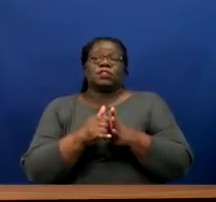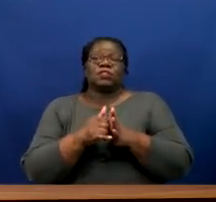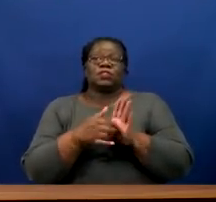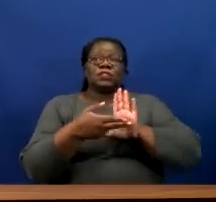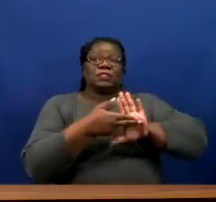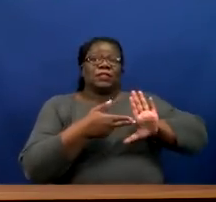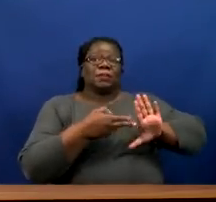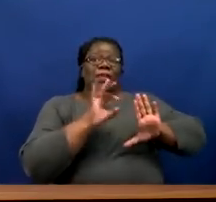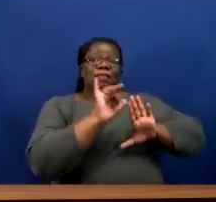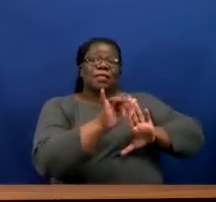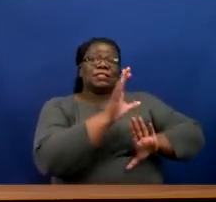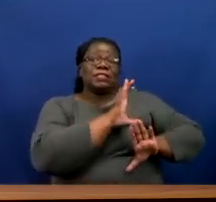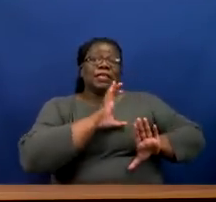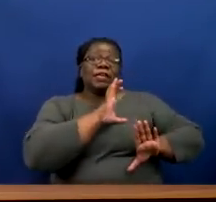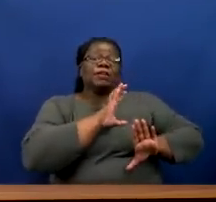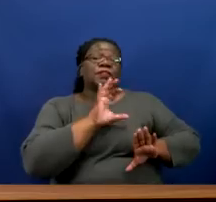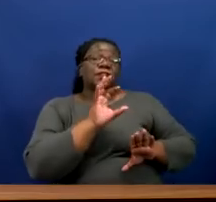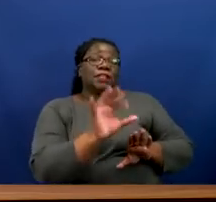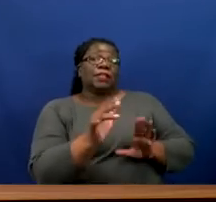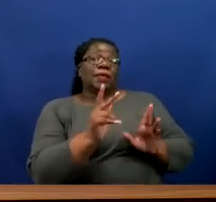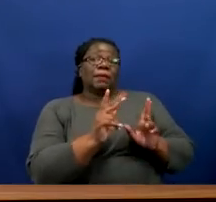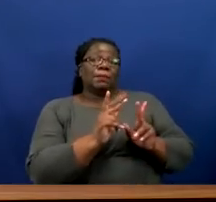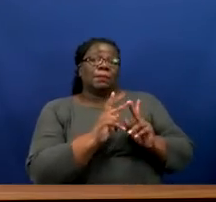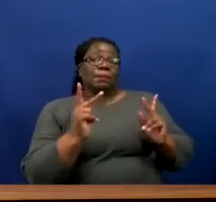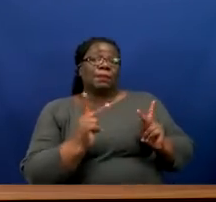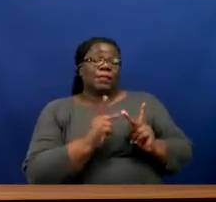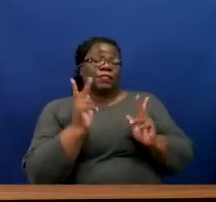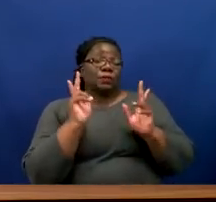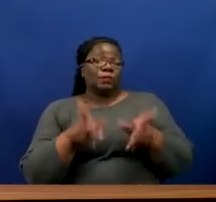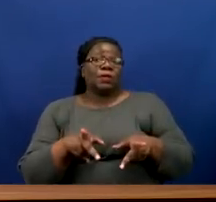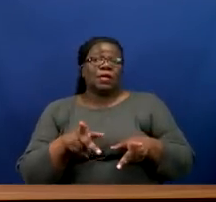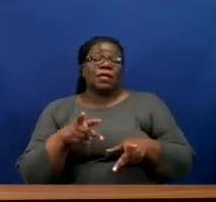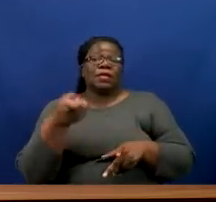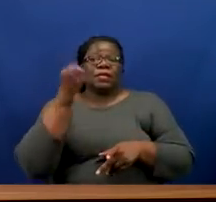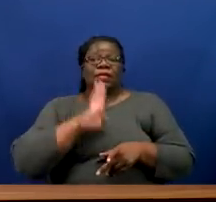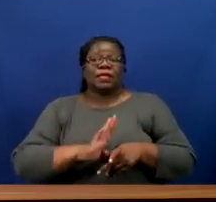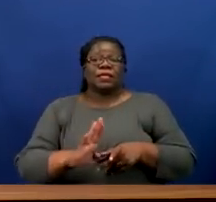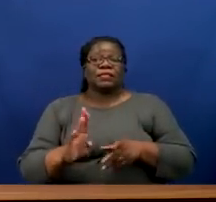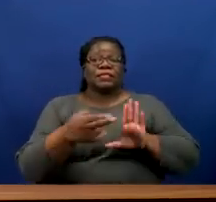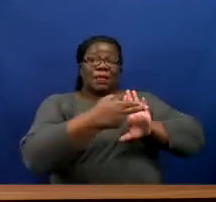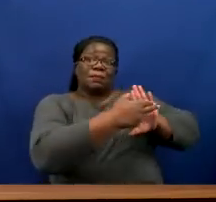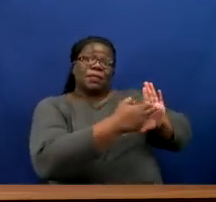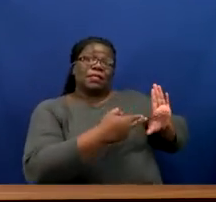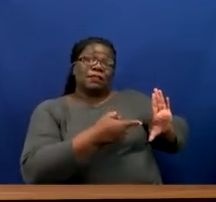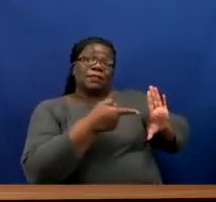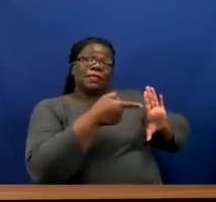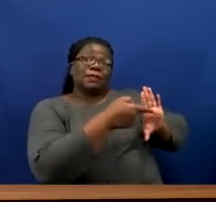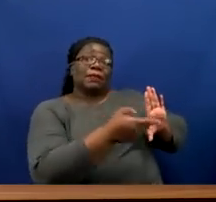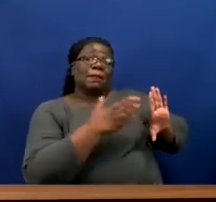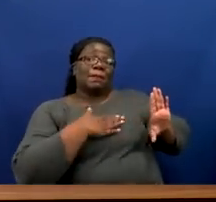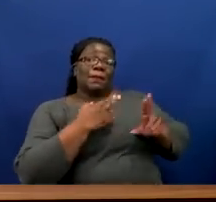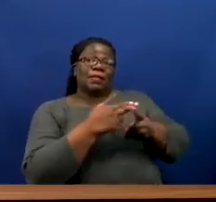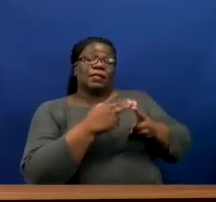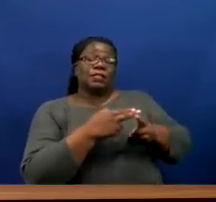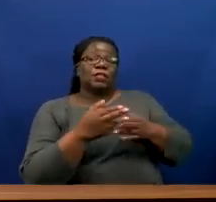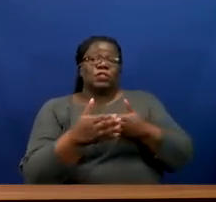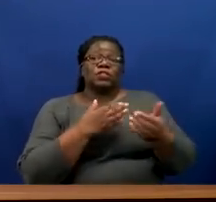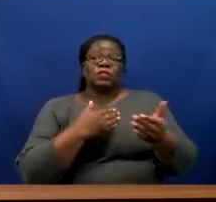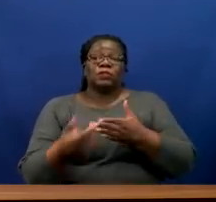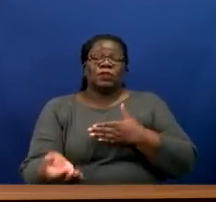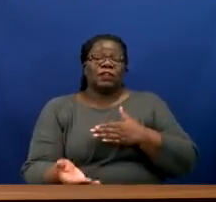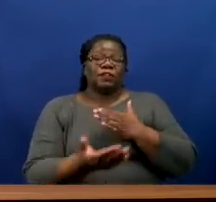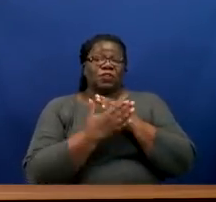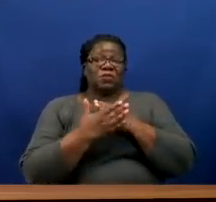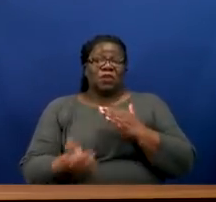the characteristics of that something or someone. And God says, I'm putting my name in that place. So whatever you call